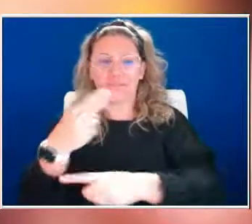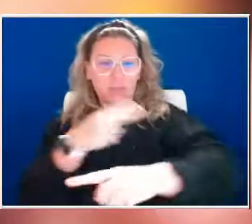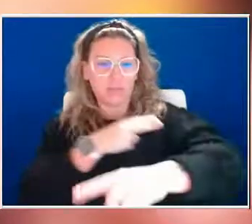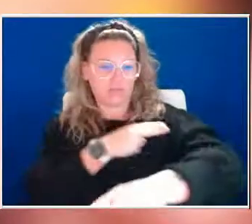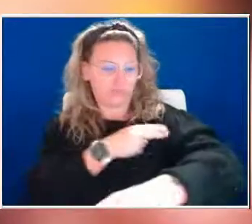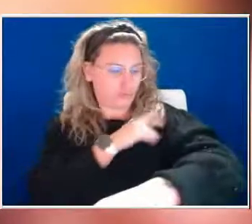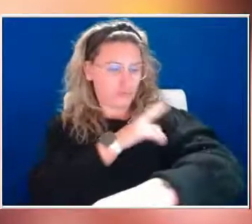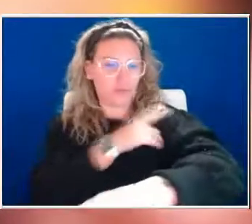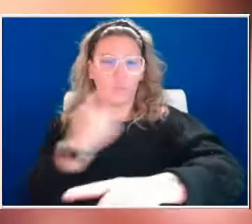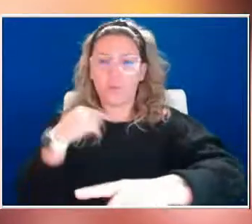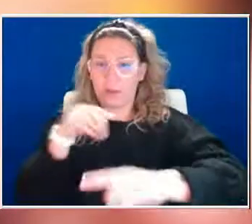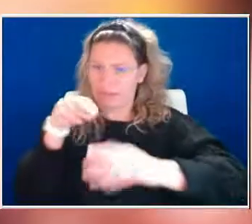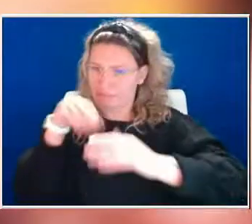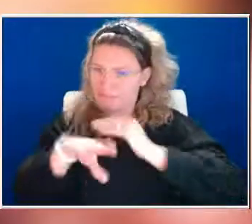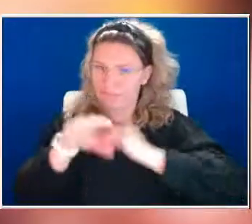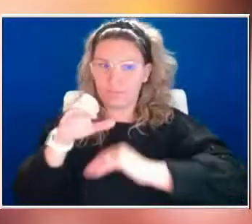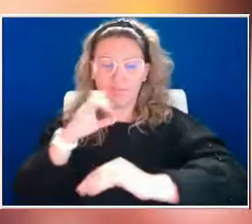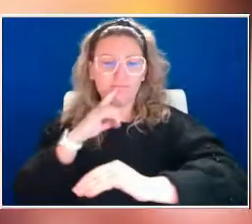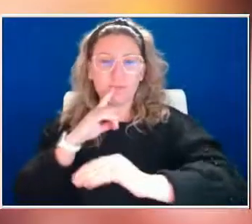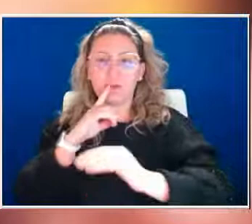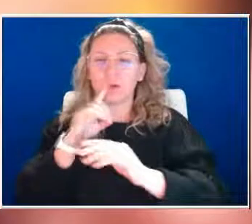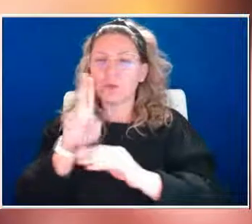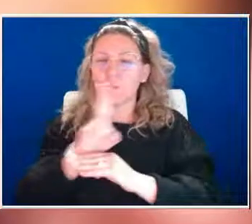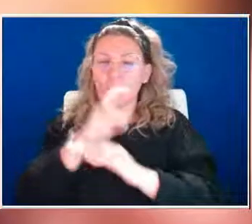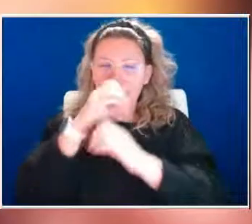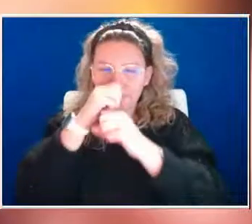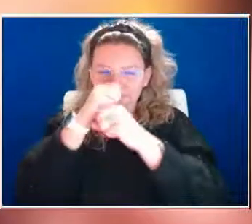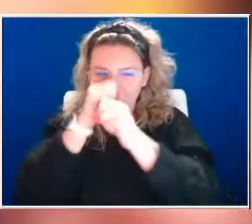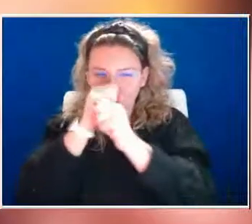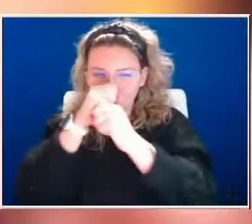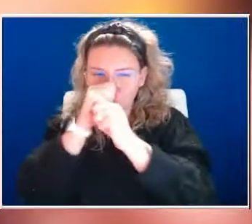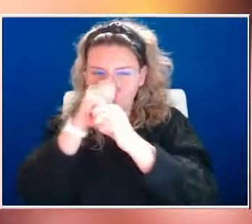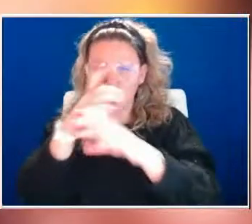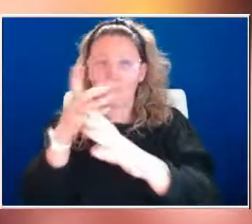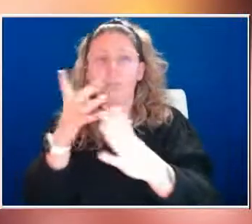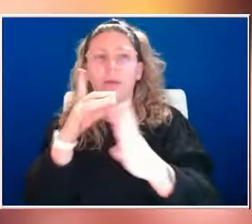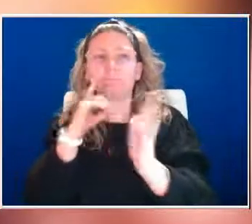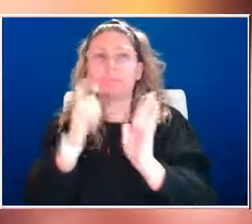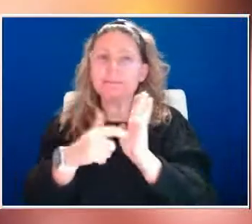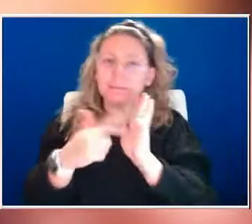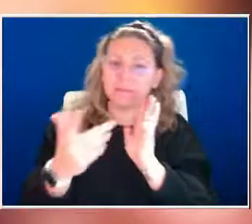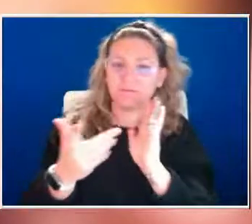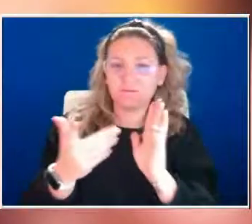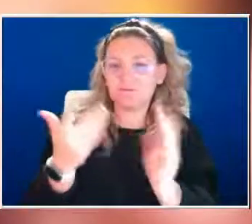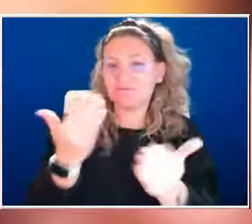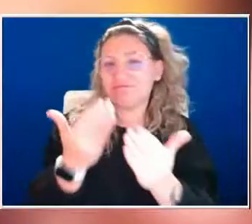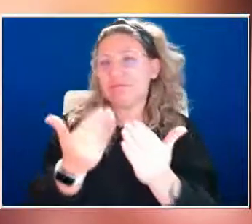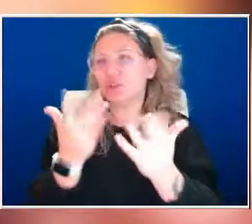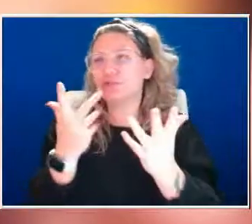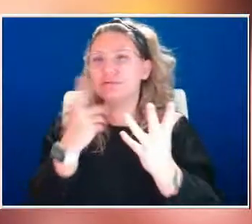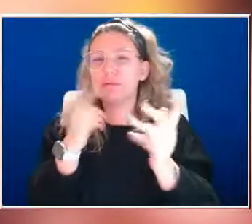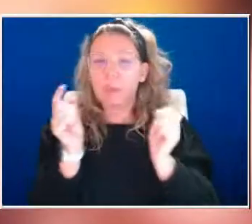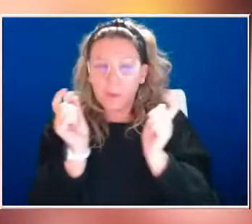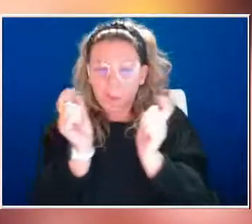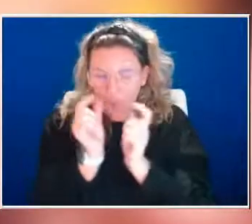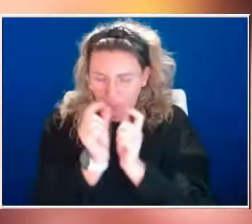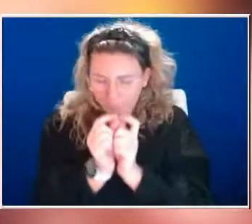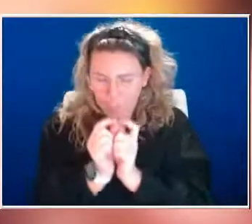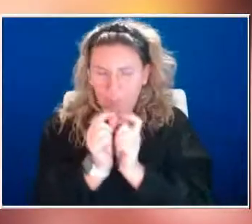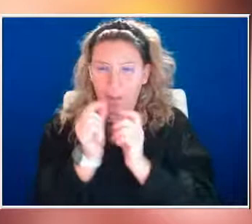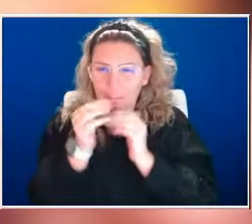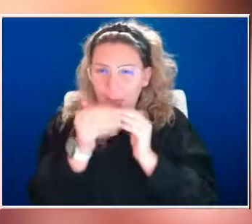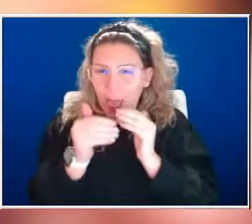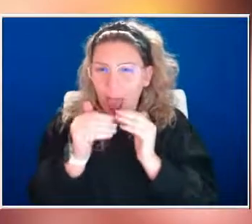after them, use a microscope to sort of identify a nearby tiny blood vessel. We're talking